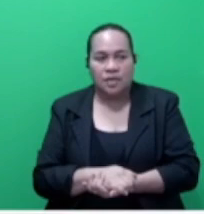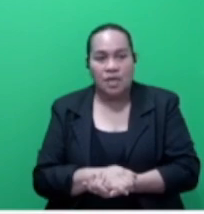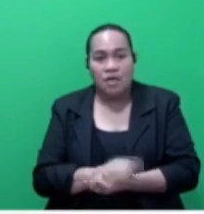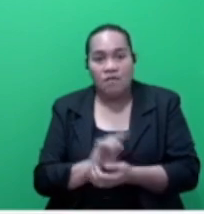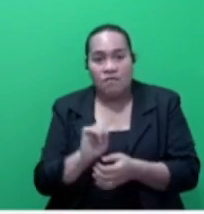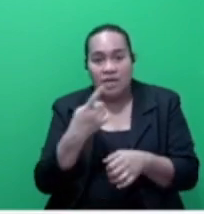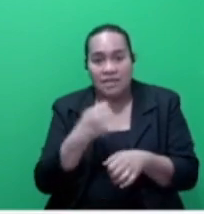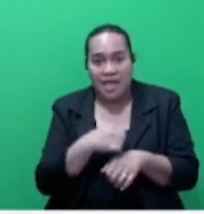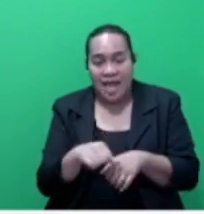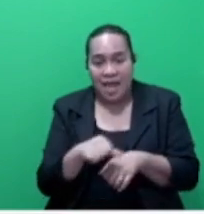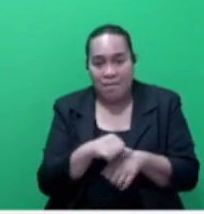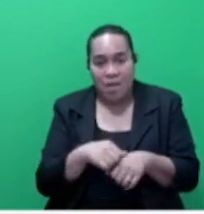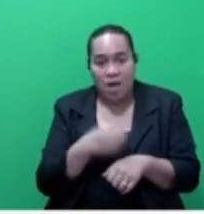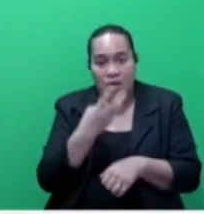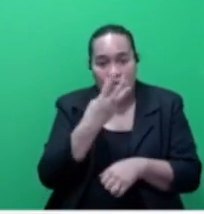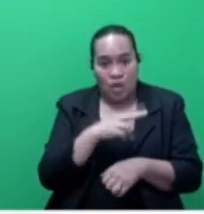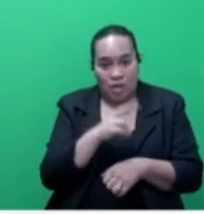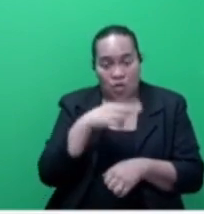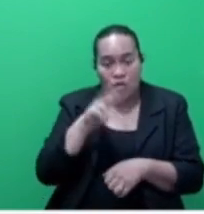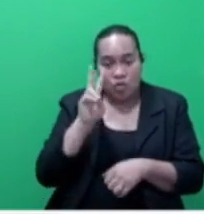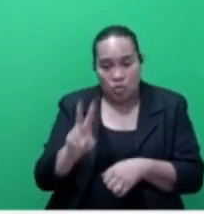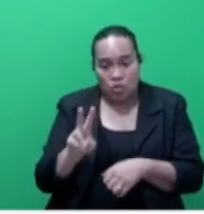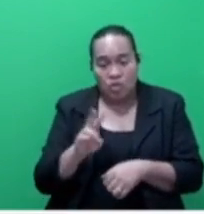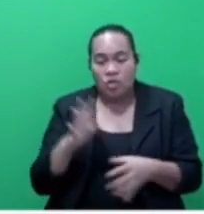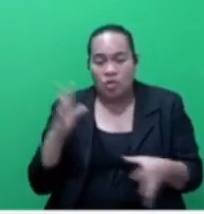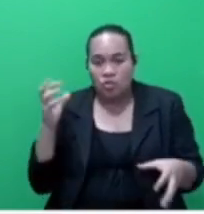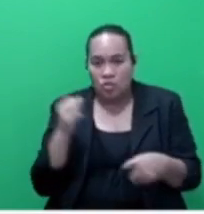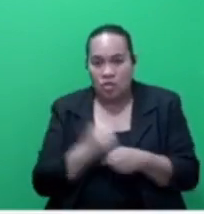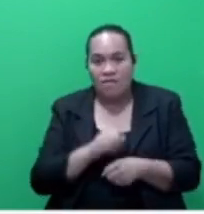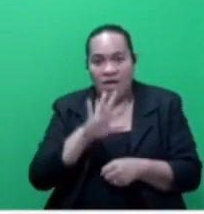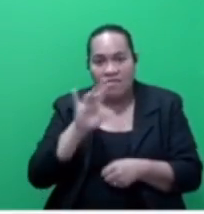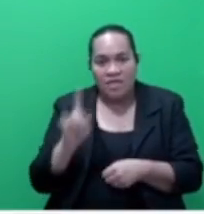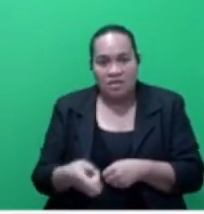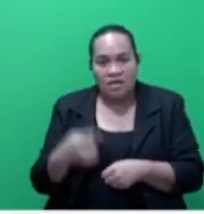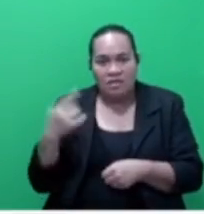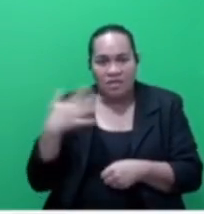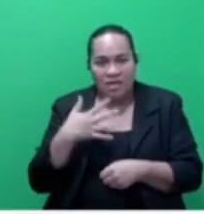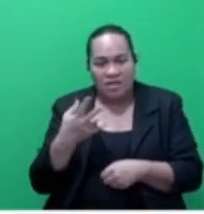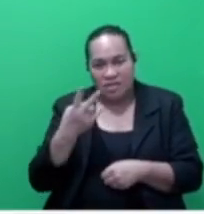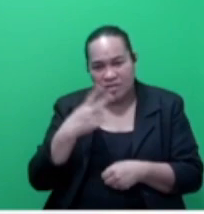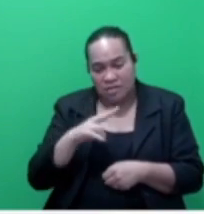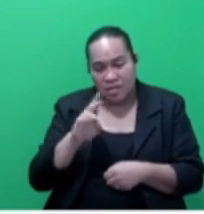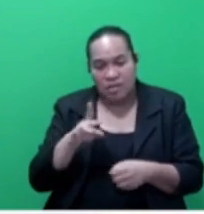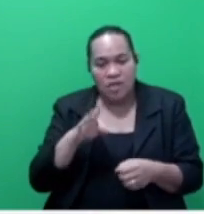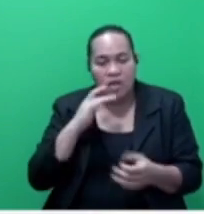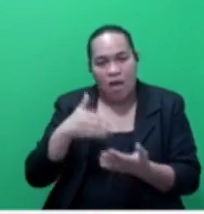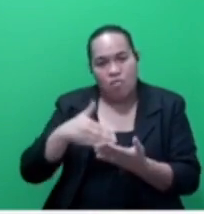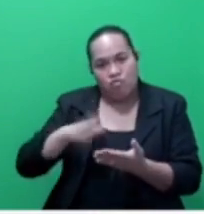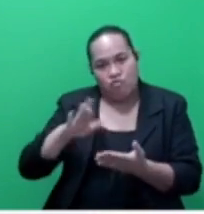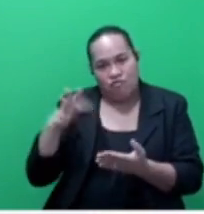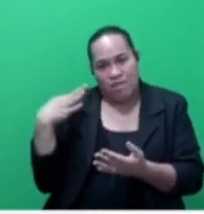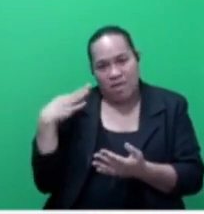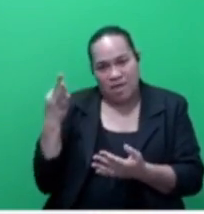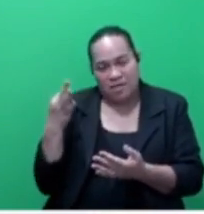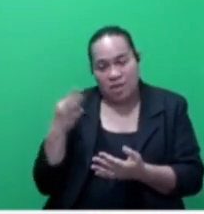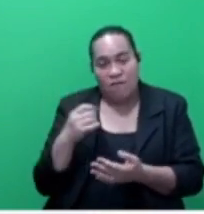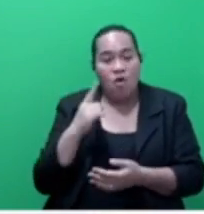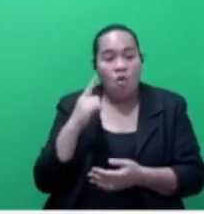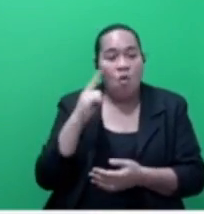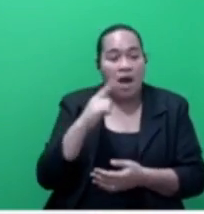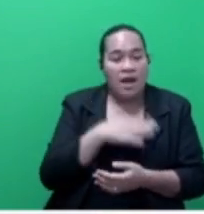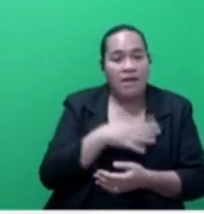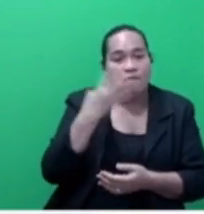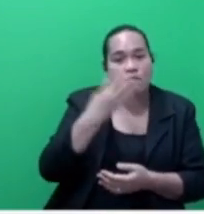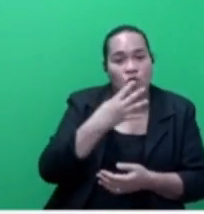2022, a total of 5,471 loan applications have been approved to the tune of roughly $114.7